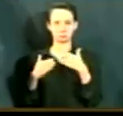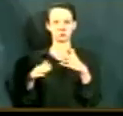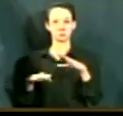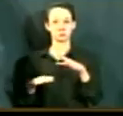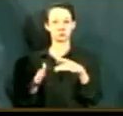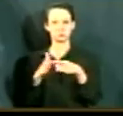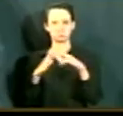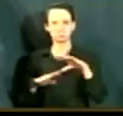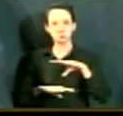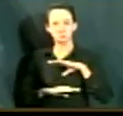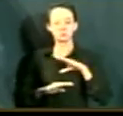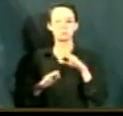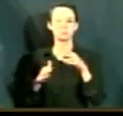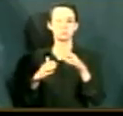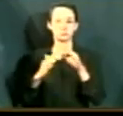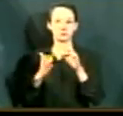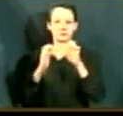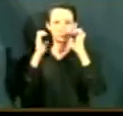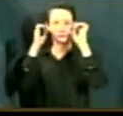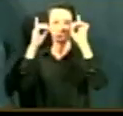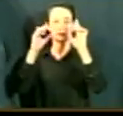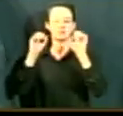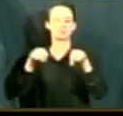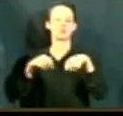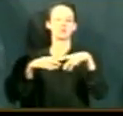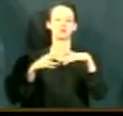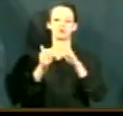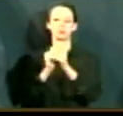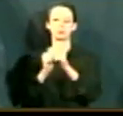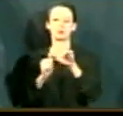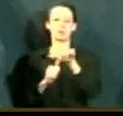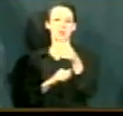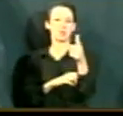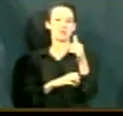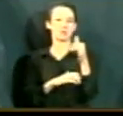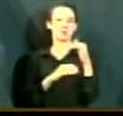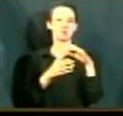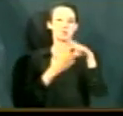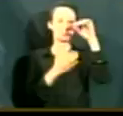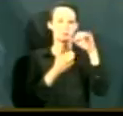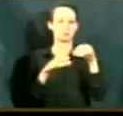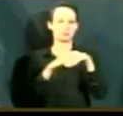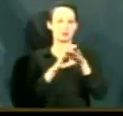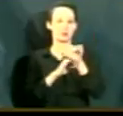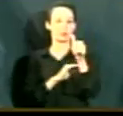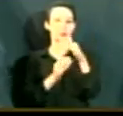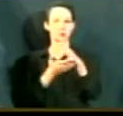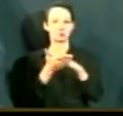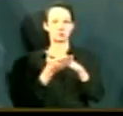they can compete with any other student in any other school in this country?